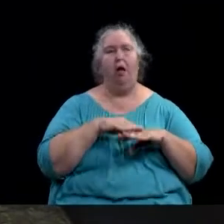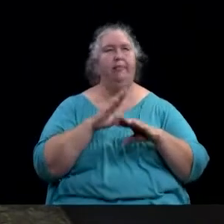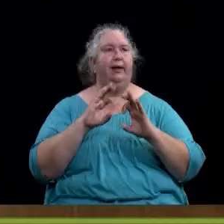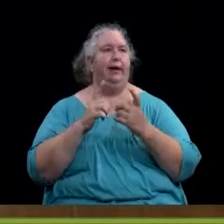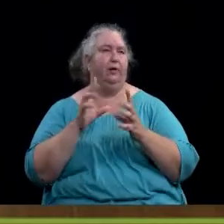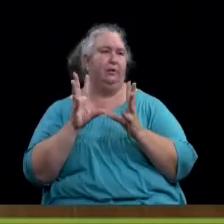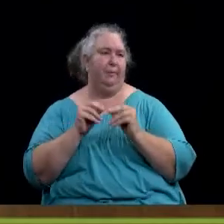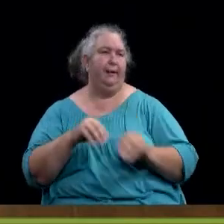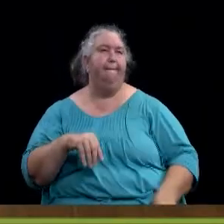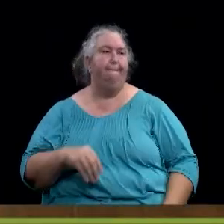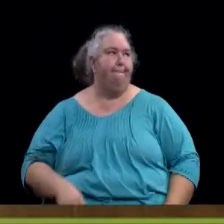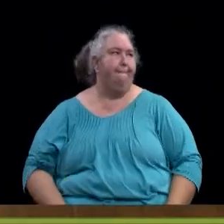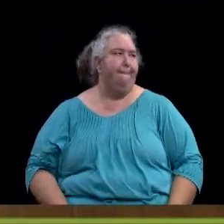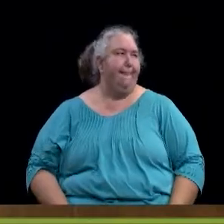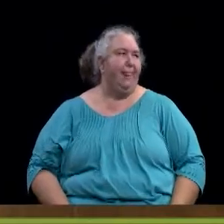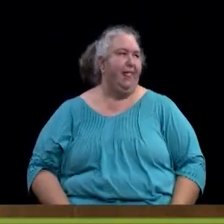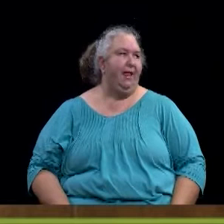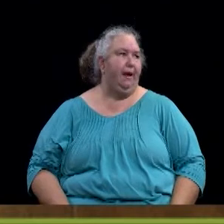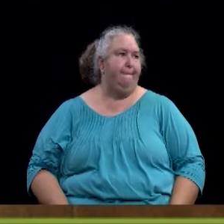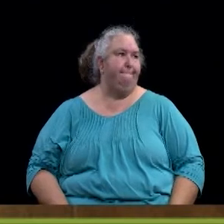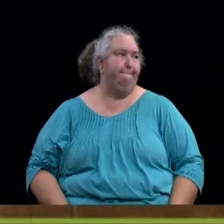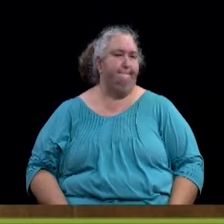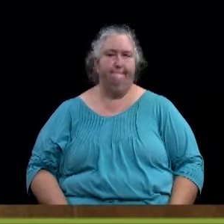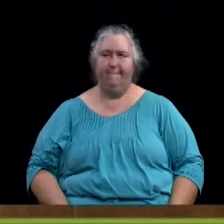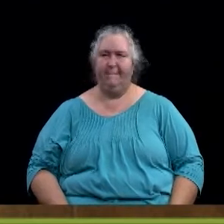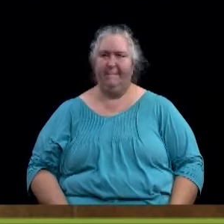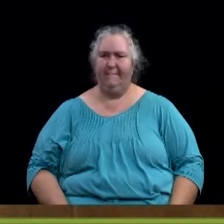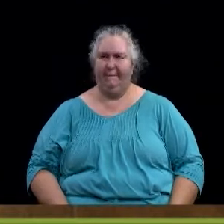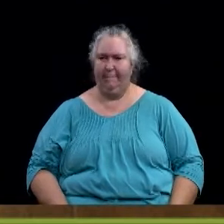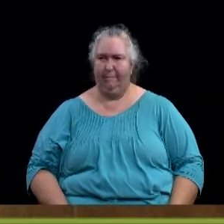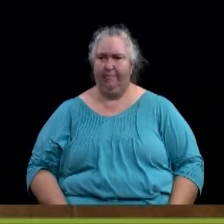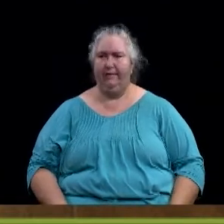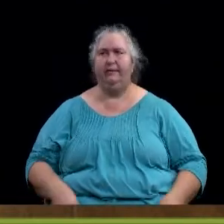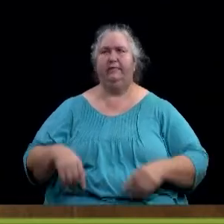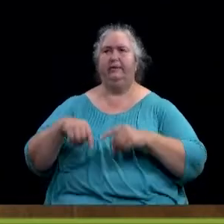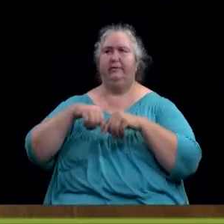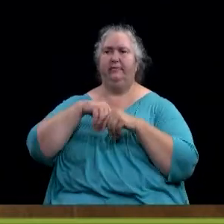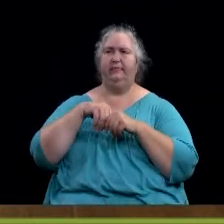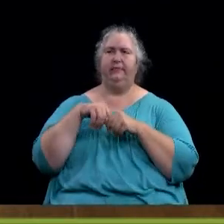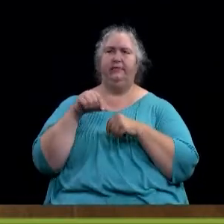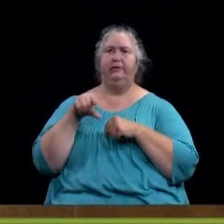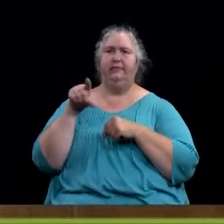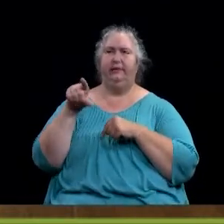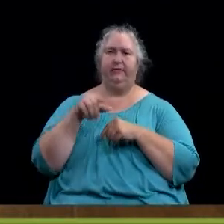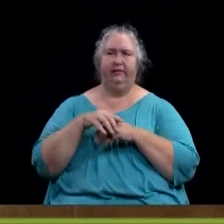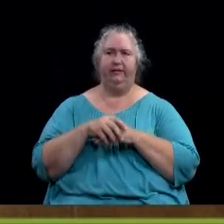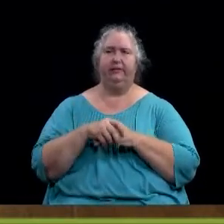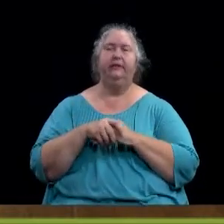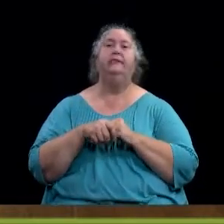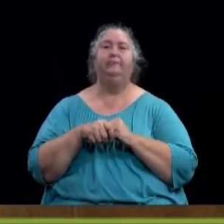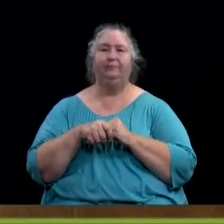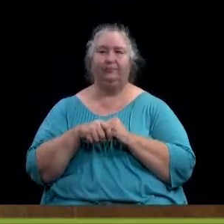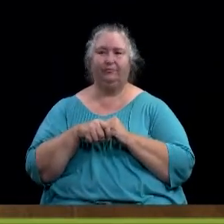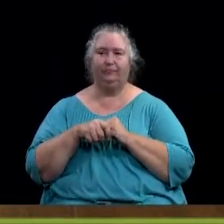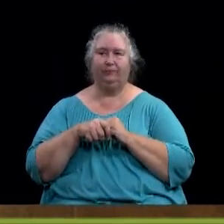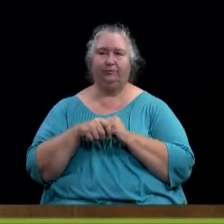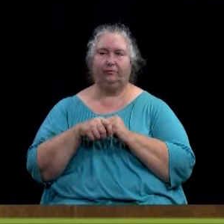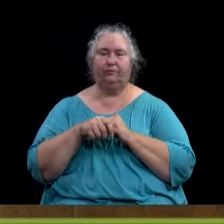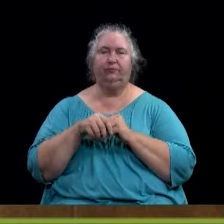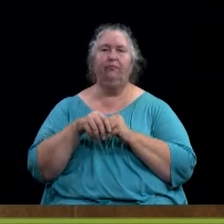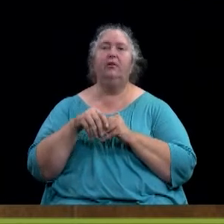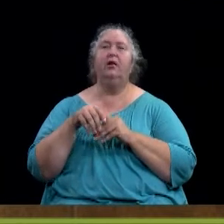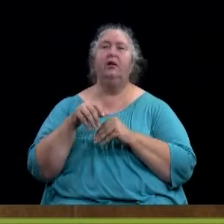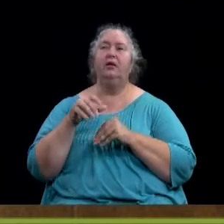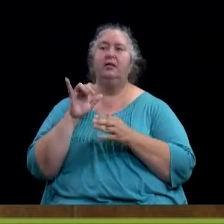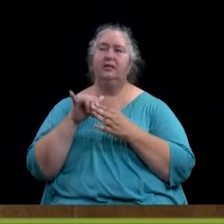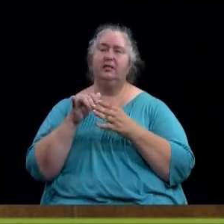request also, City Manager Ford, is to also maybe come up with a strategic plan of